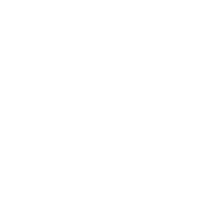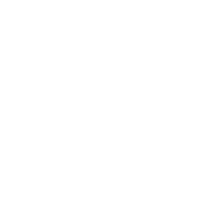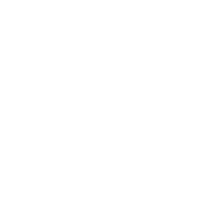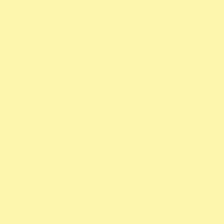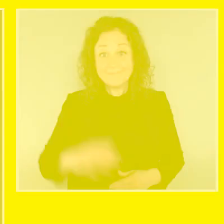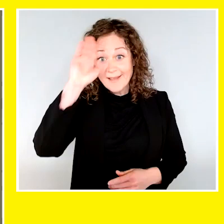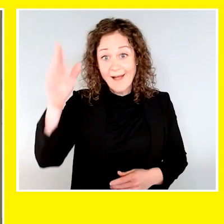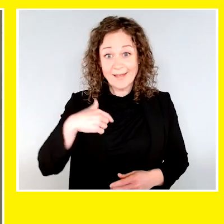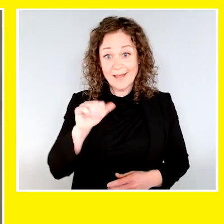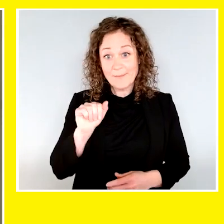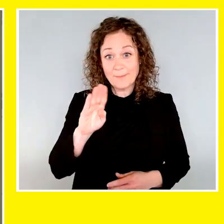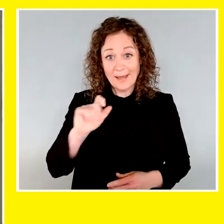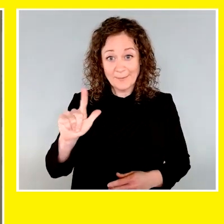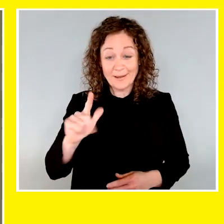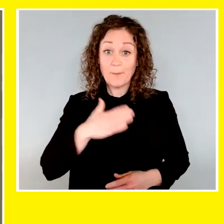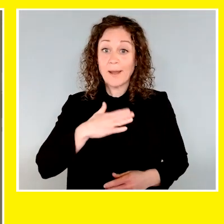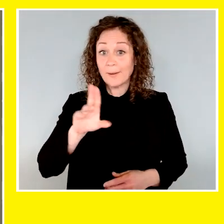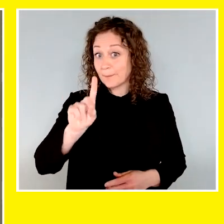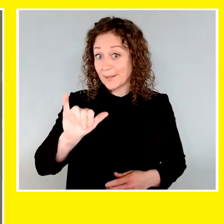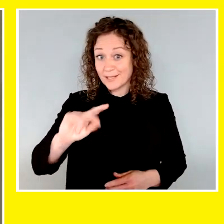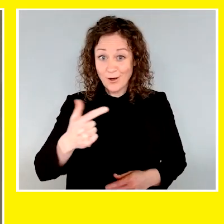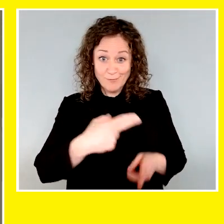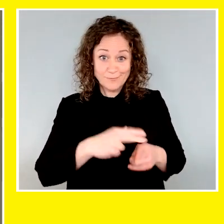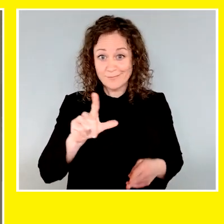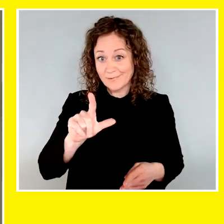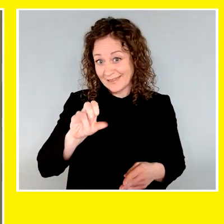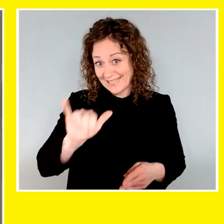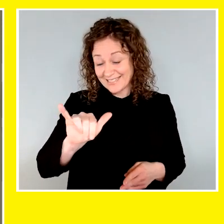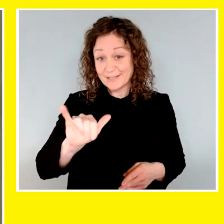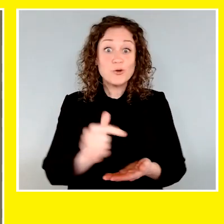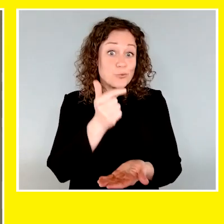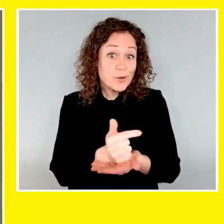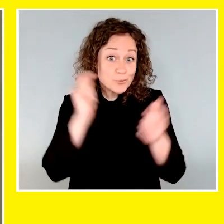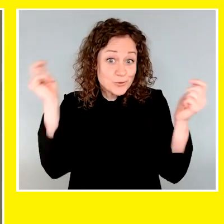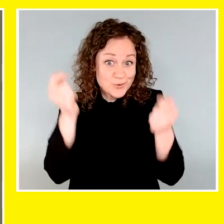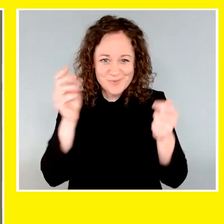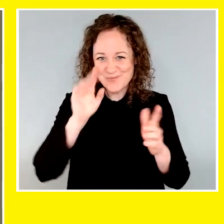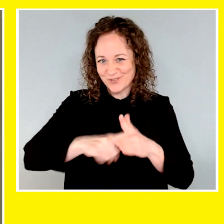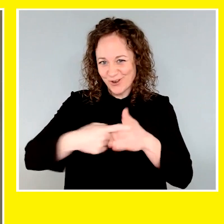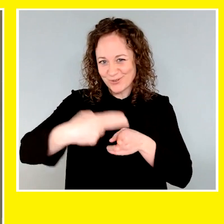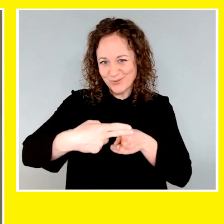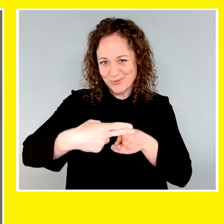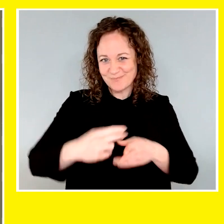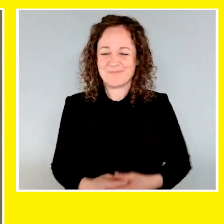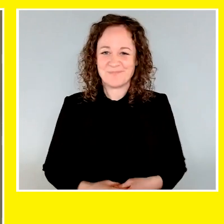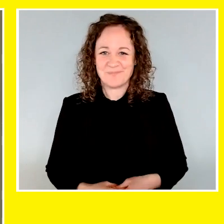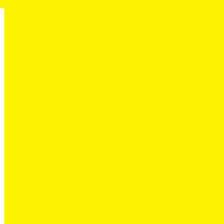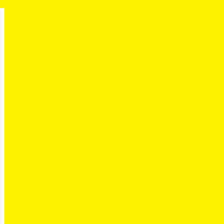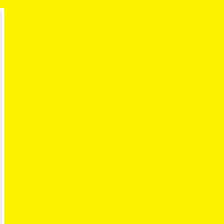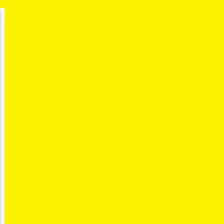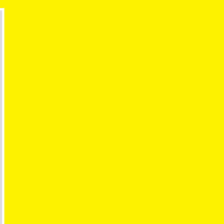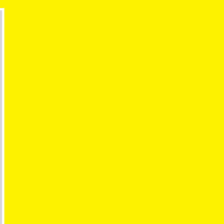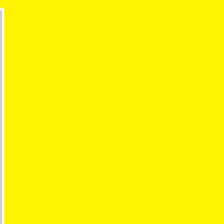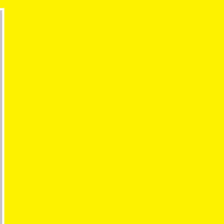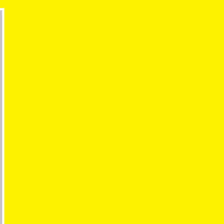handled harness. Hi, I'm Abigail and this is my buddy dog, Lindsey. The Guide Dog Graduation Ceremony will begin soon. An ASL